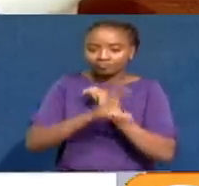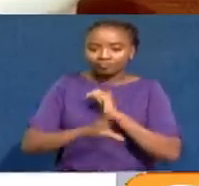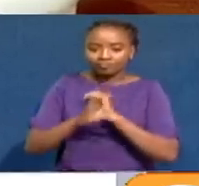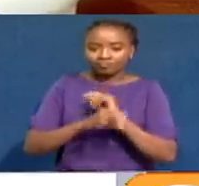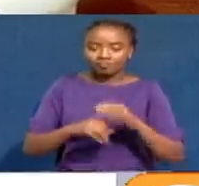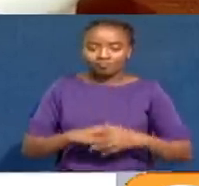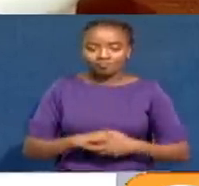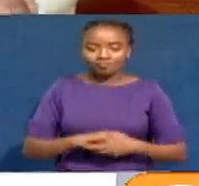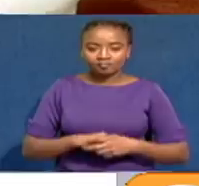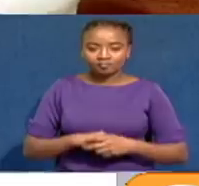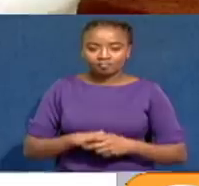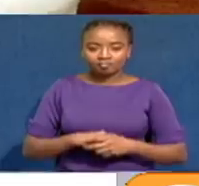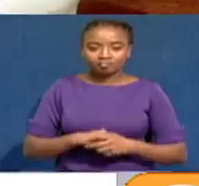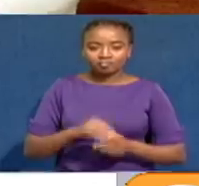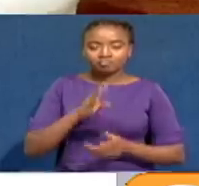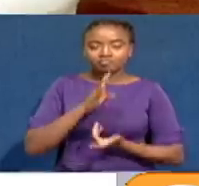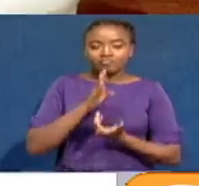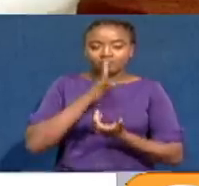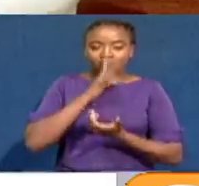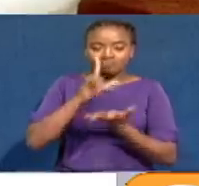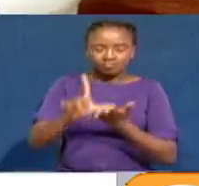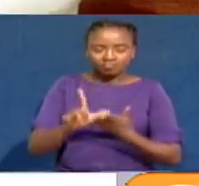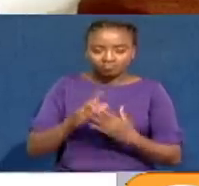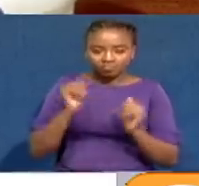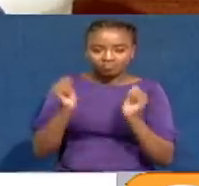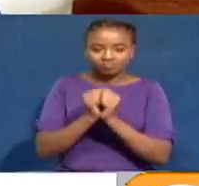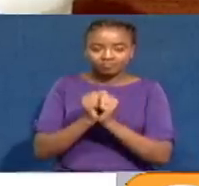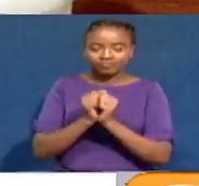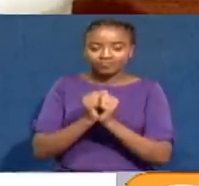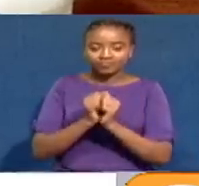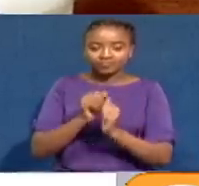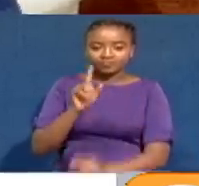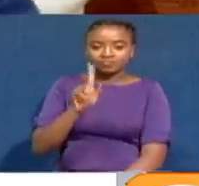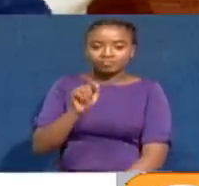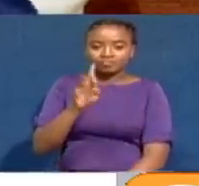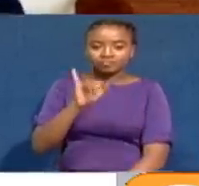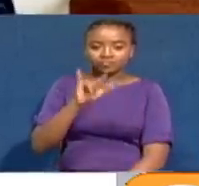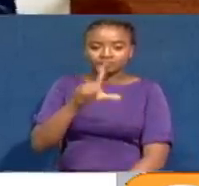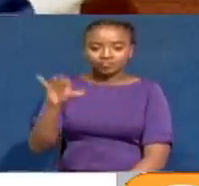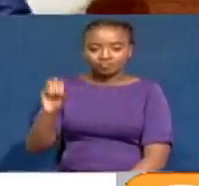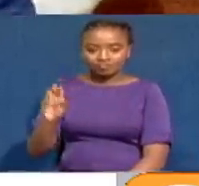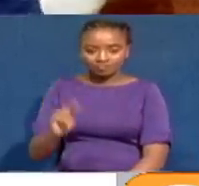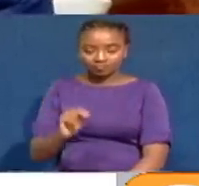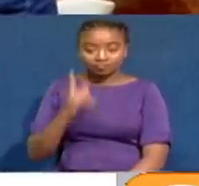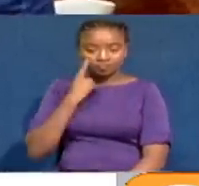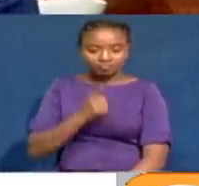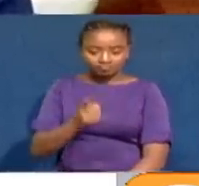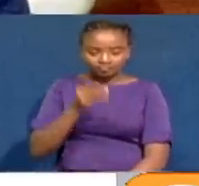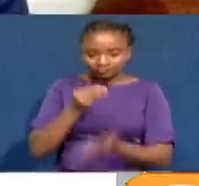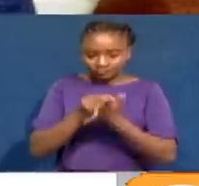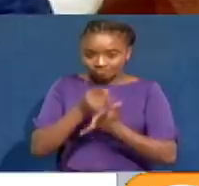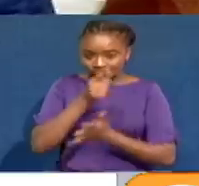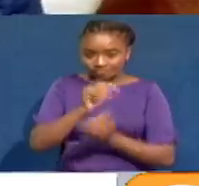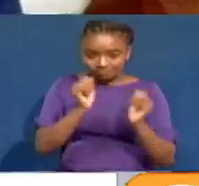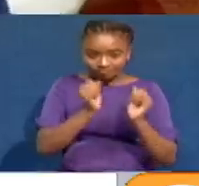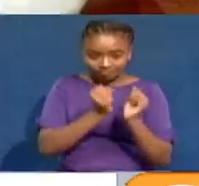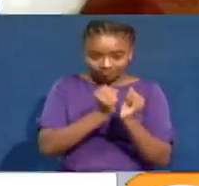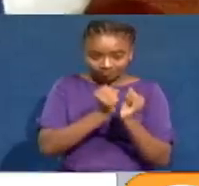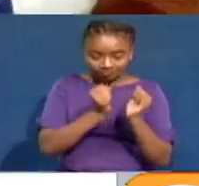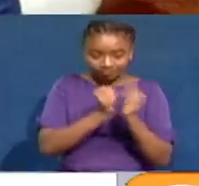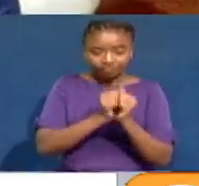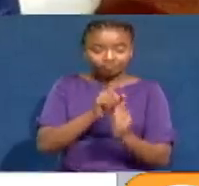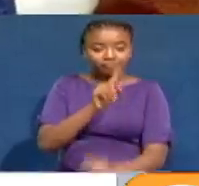net, close to 10 trillion Kenya shillings. That is net borrowing. I want to show you what that kind of money can do, so that you see why the Kenyan